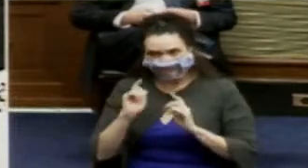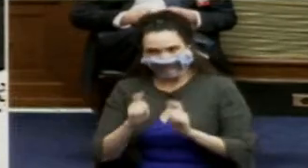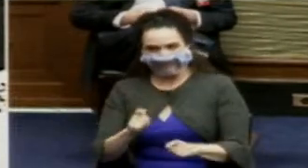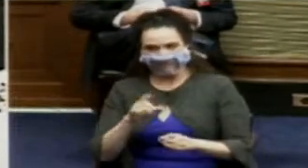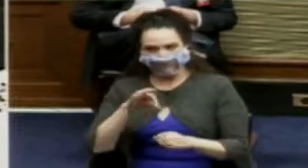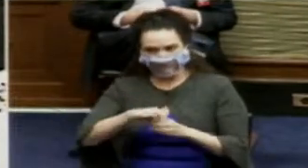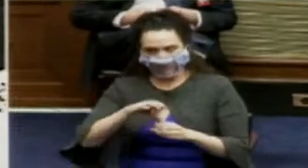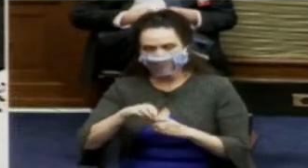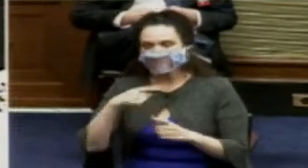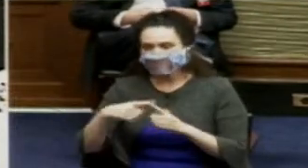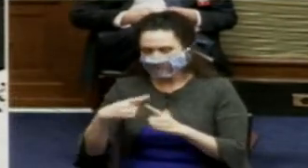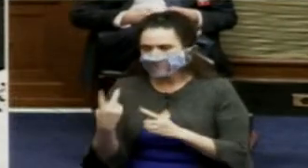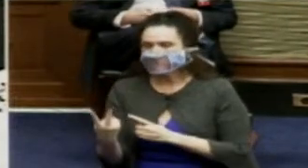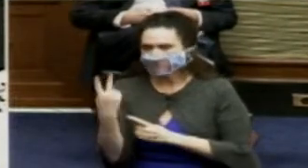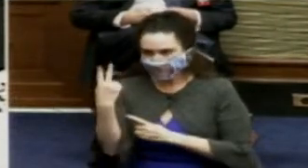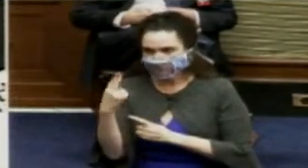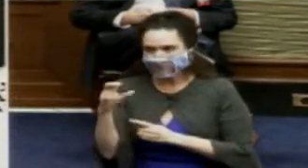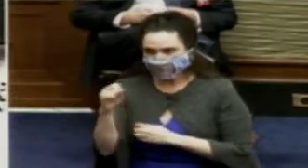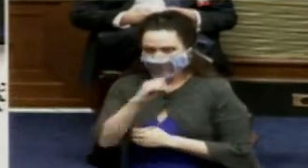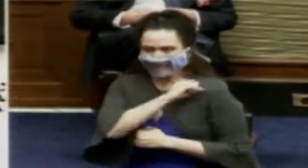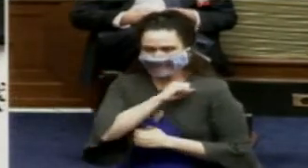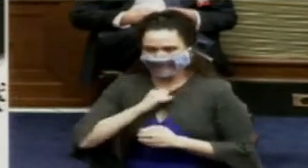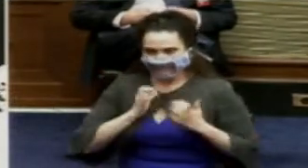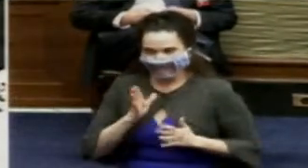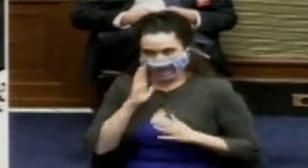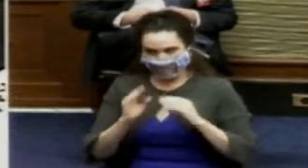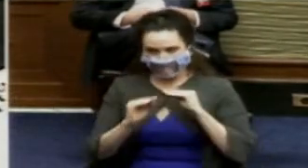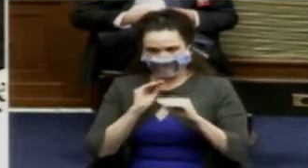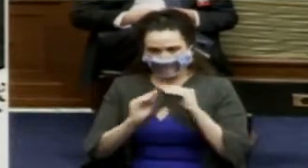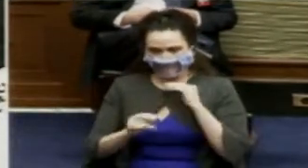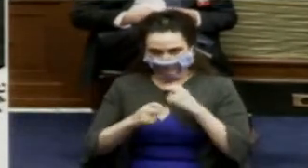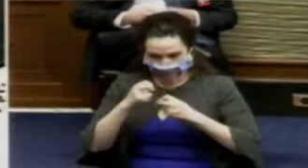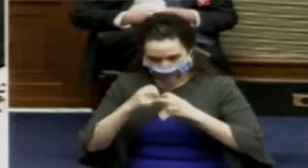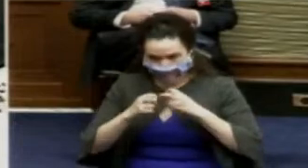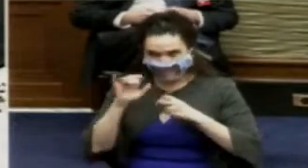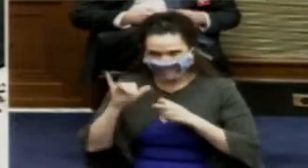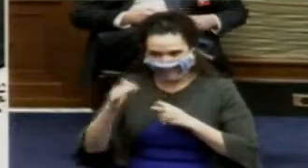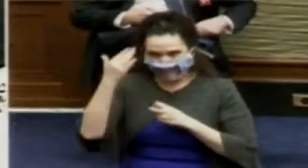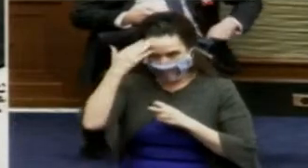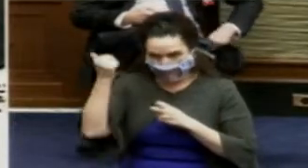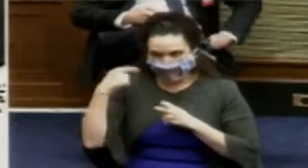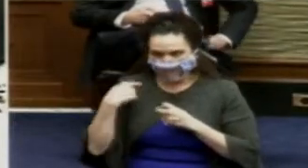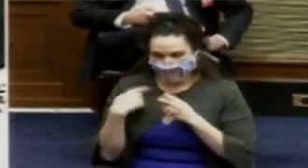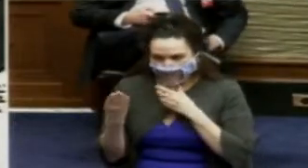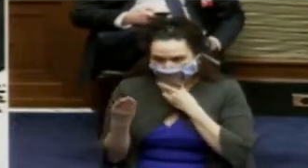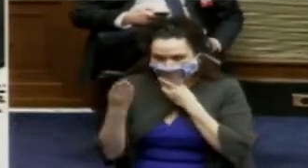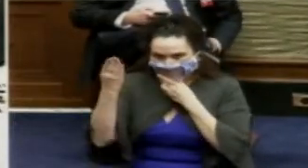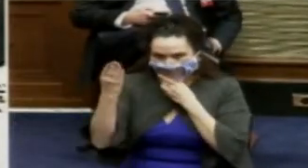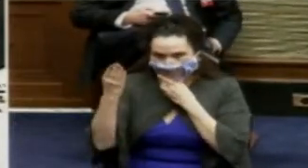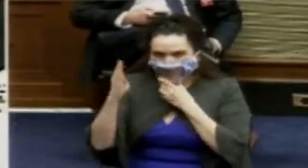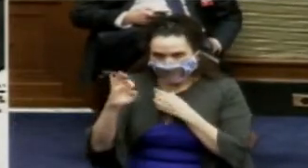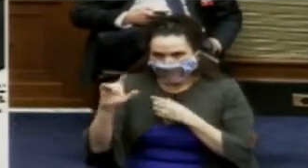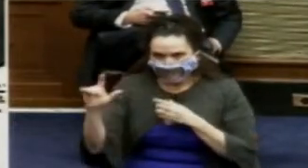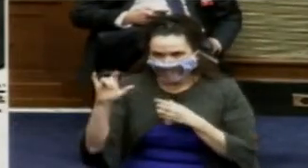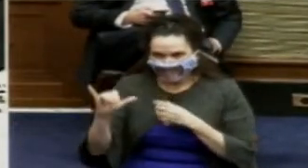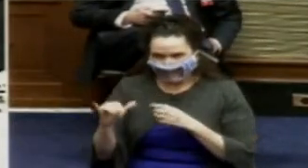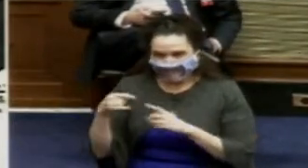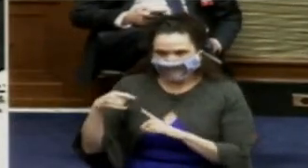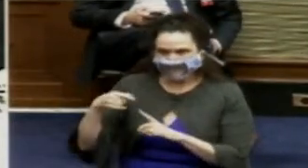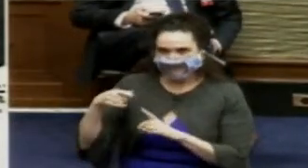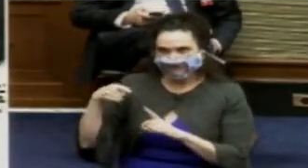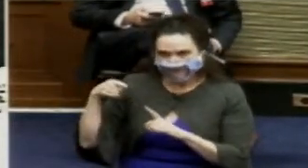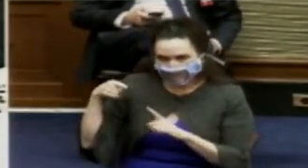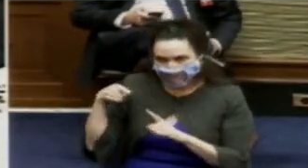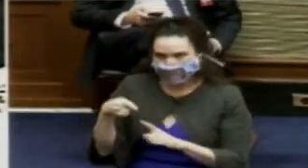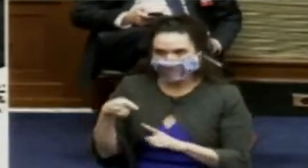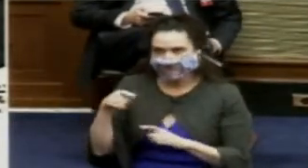United States senators. That is what is before this Congress, and that is what is in the complete power of